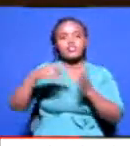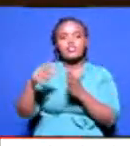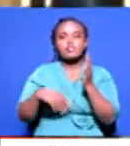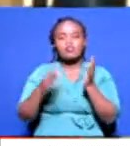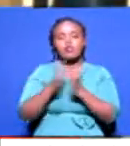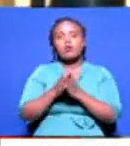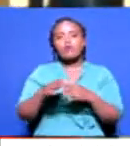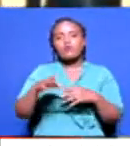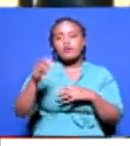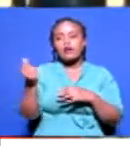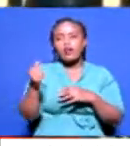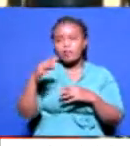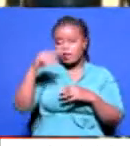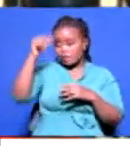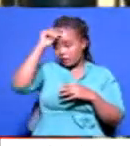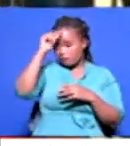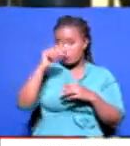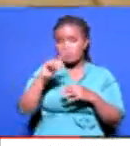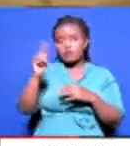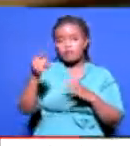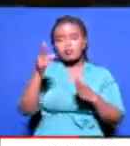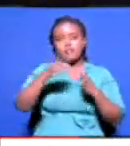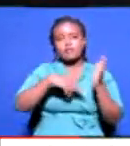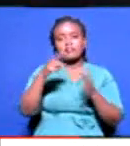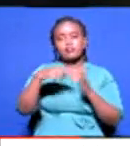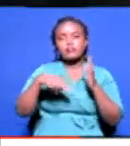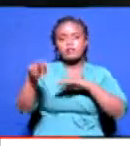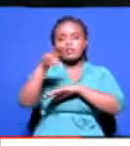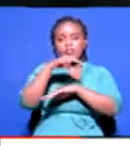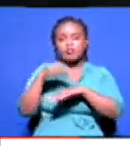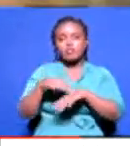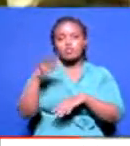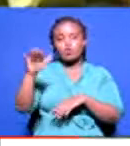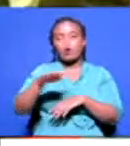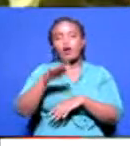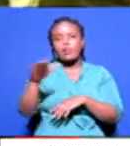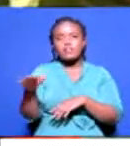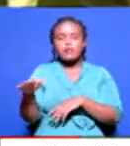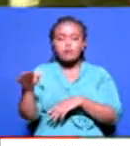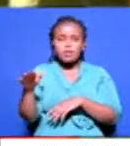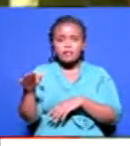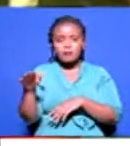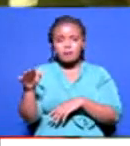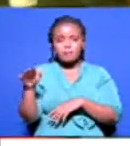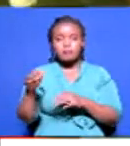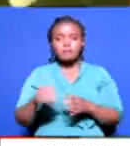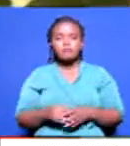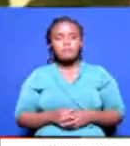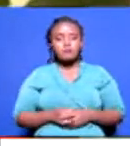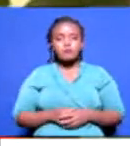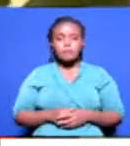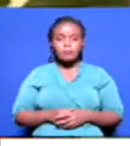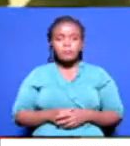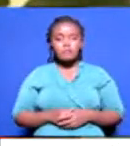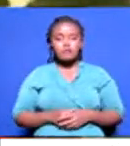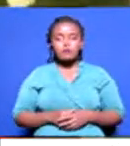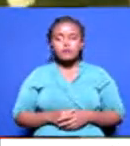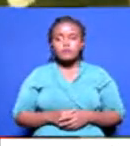bill still at the first reading in the National Assembly. Benson Ruba reporting for Prime Edition.